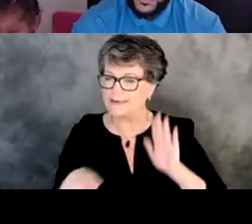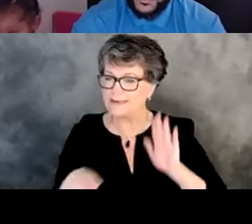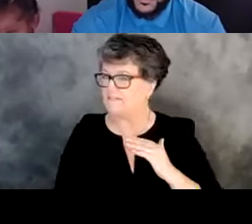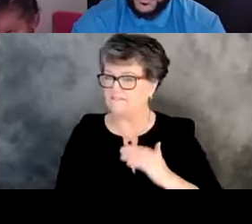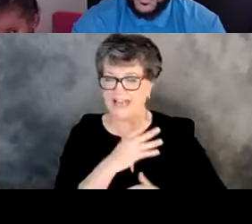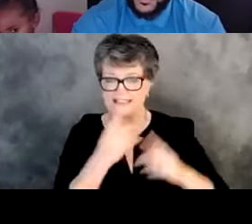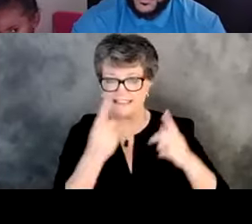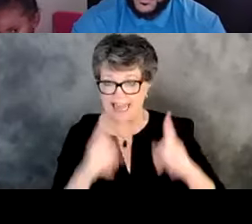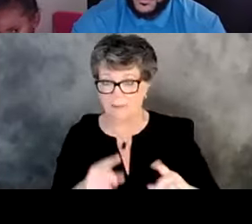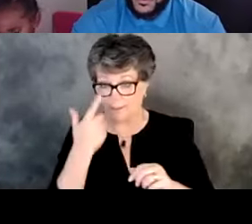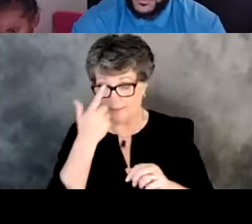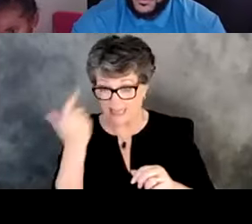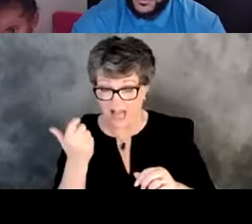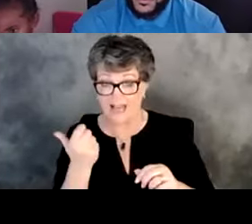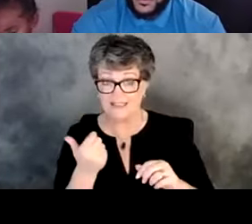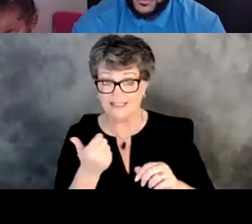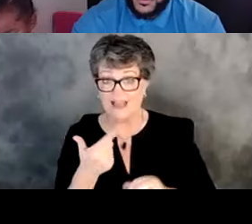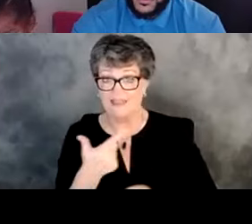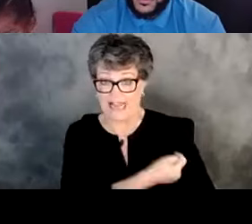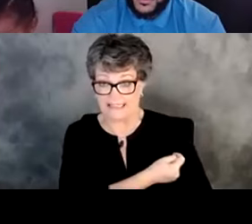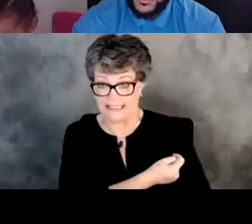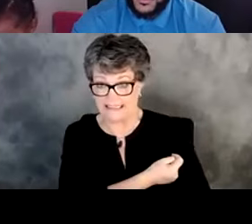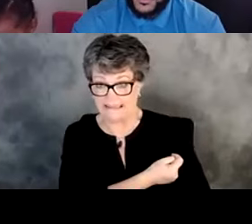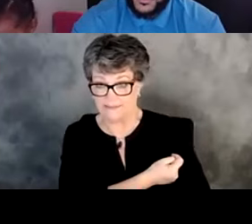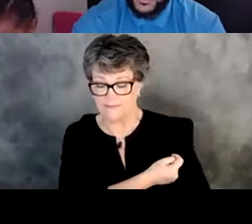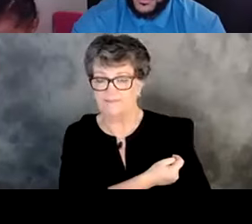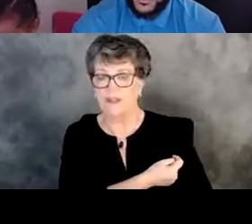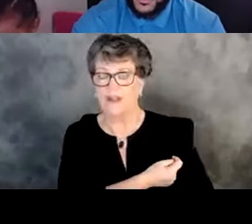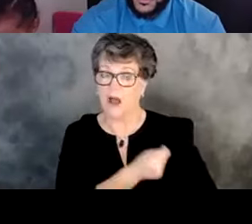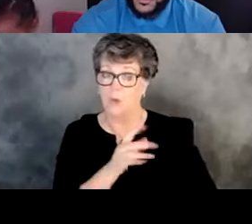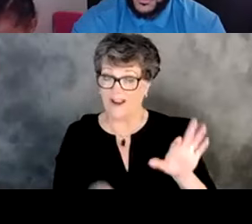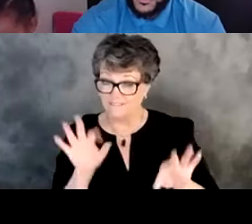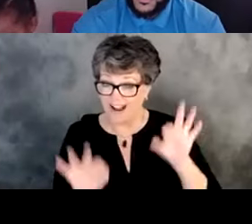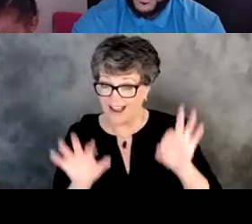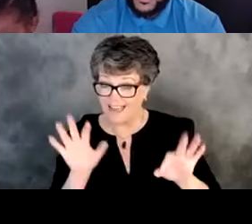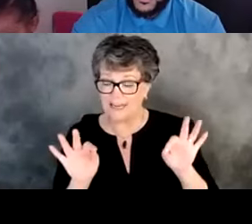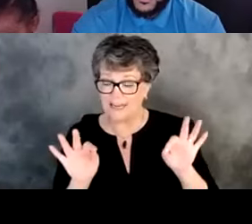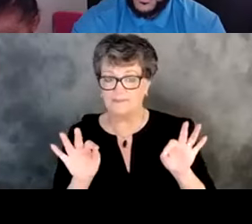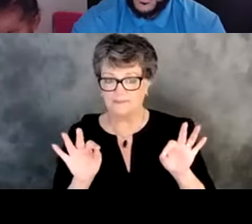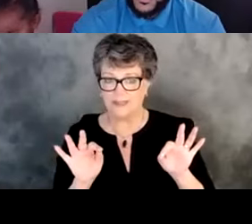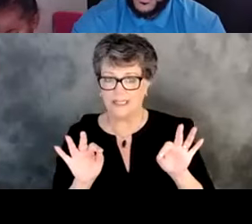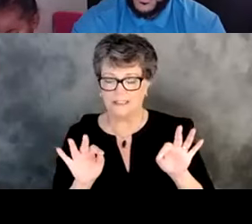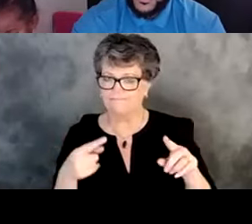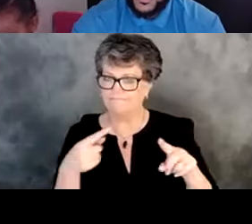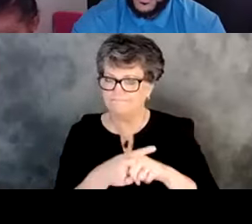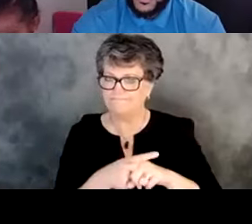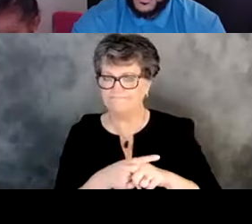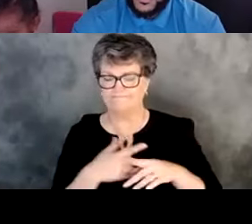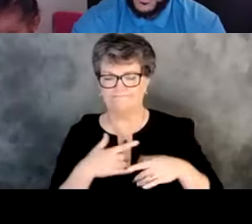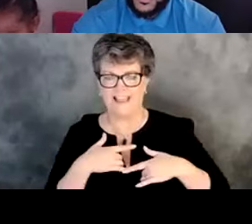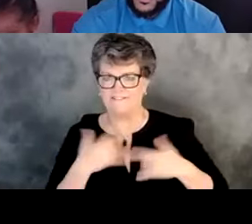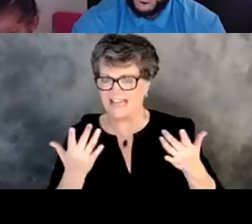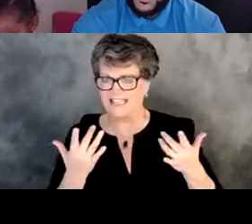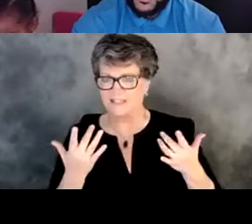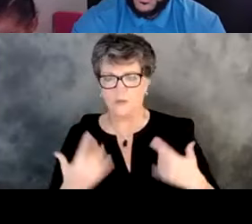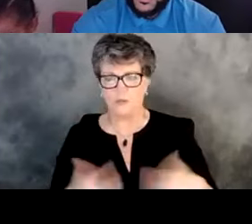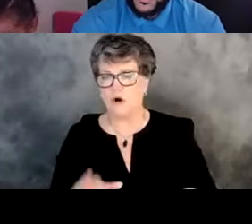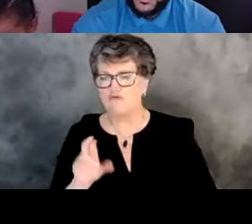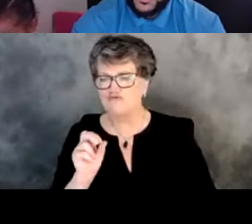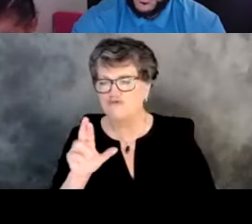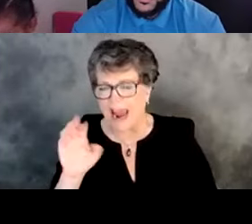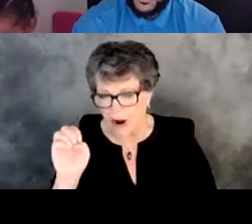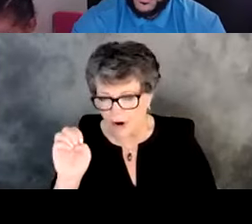happen because someone chose to get the vaccine? What we are finding is that adverse events are extraordinarily rare. I